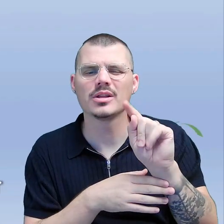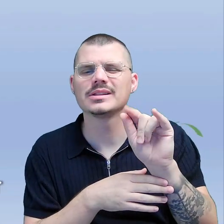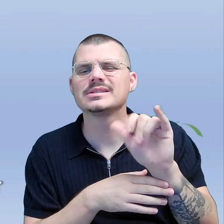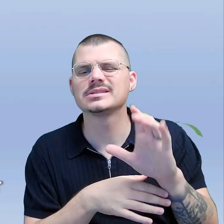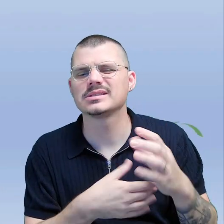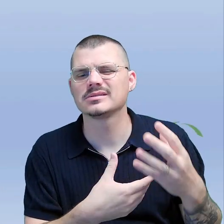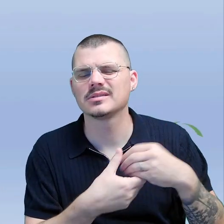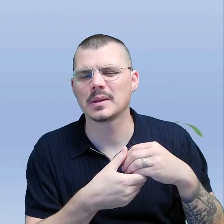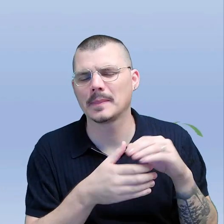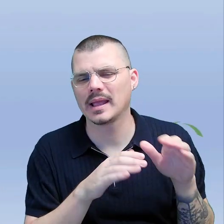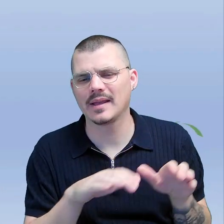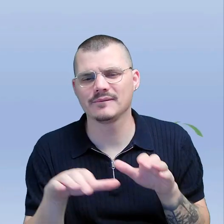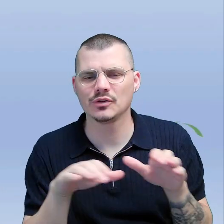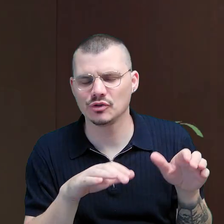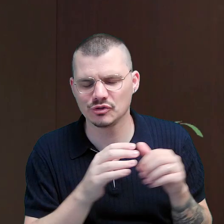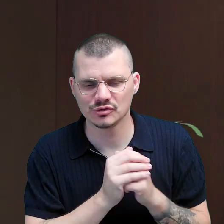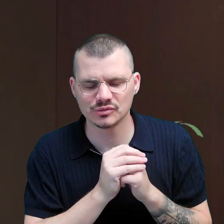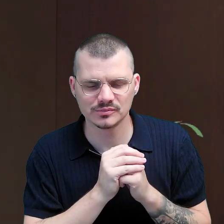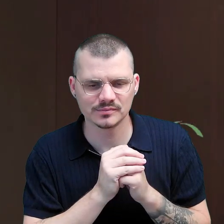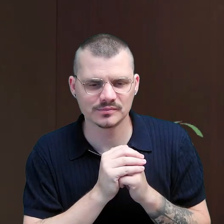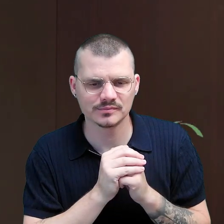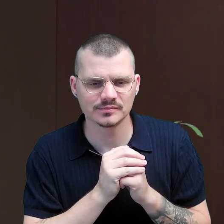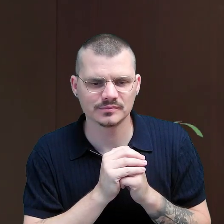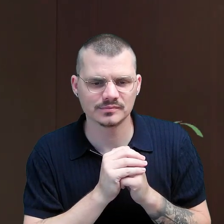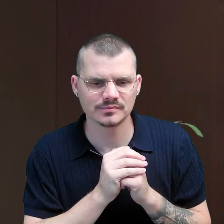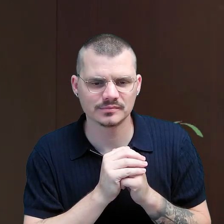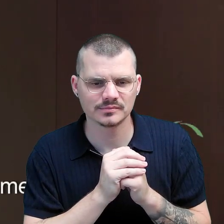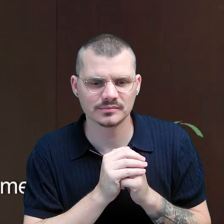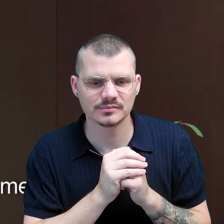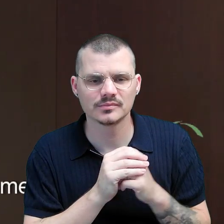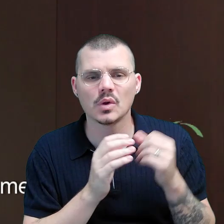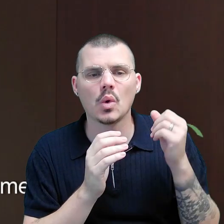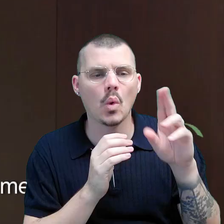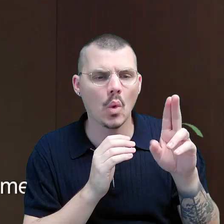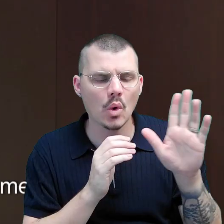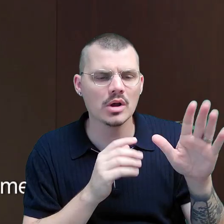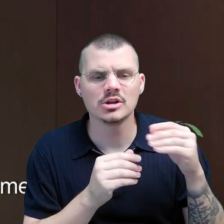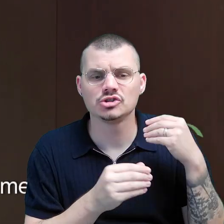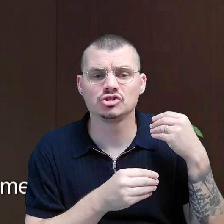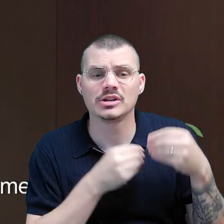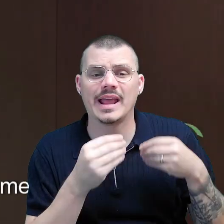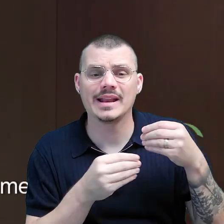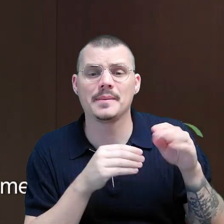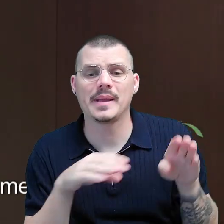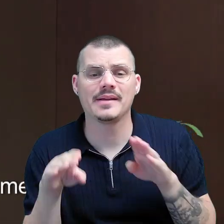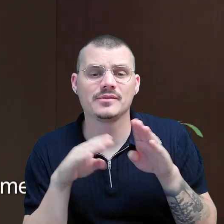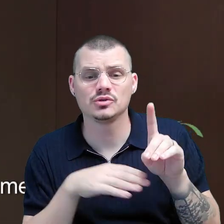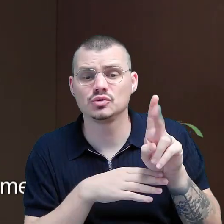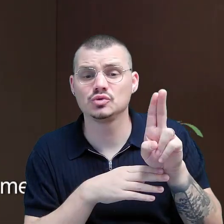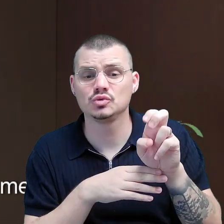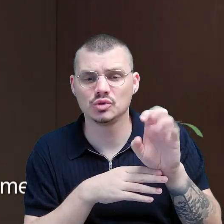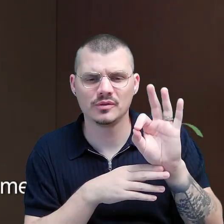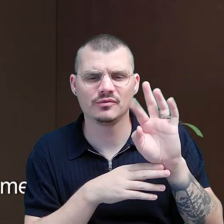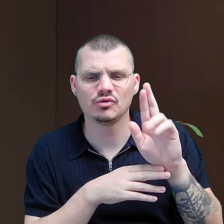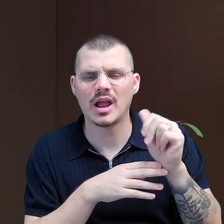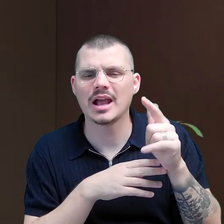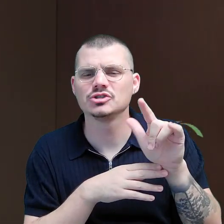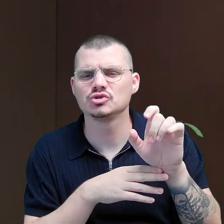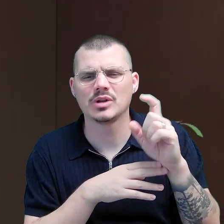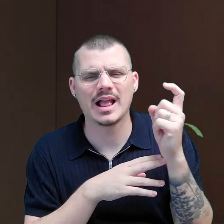autistic-like behavior or a genetic behavior due to Fragile X